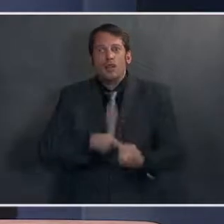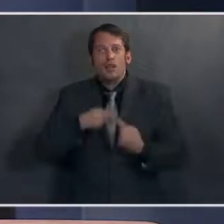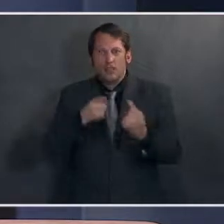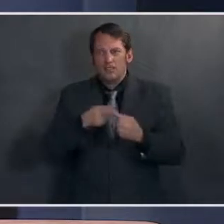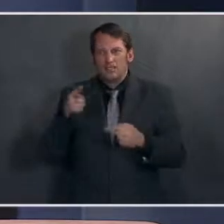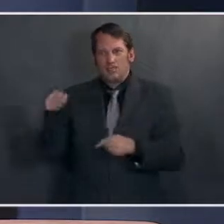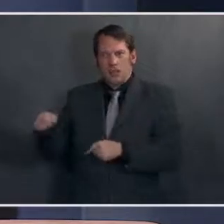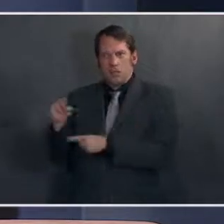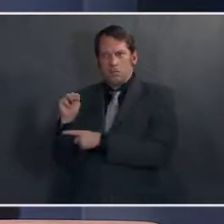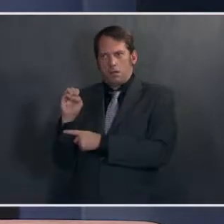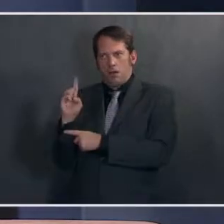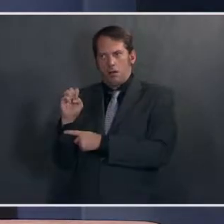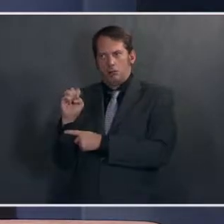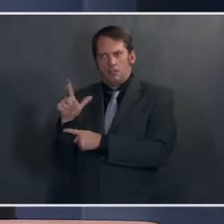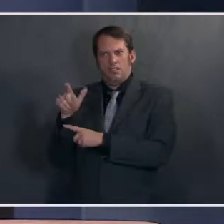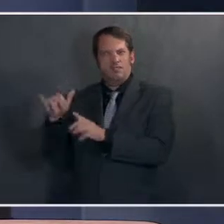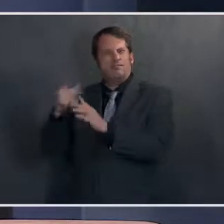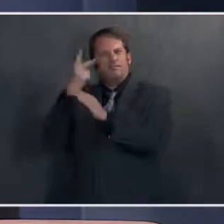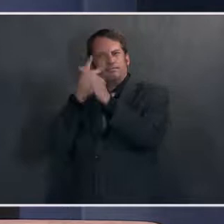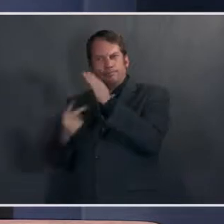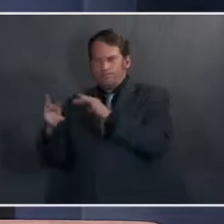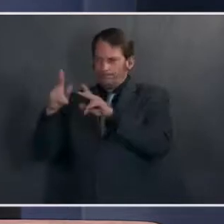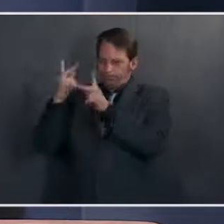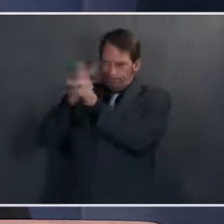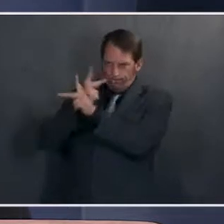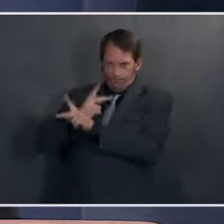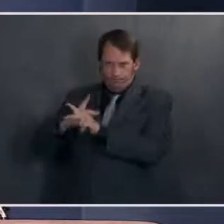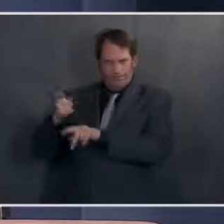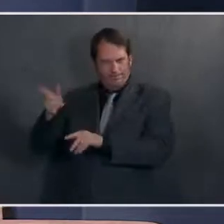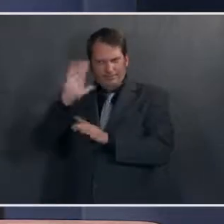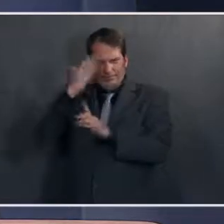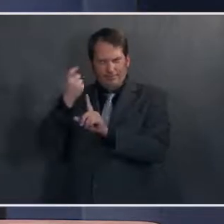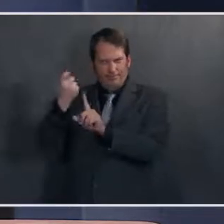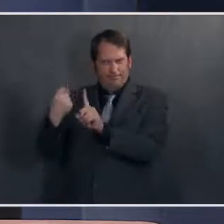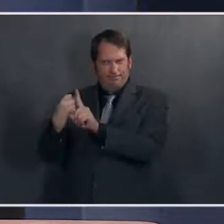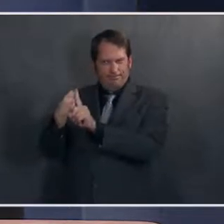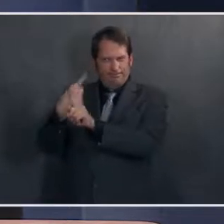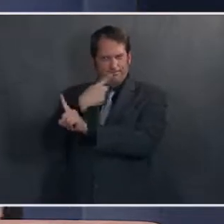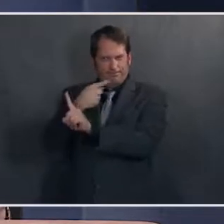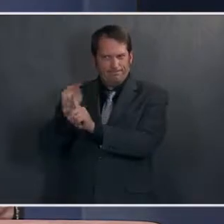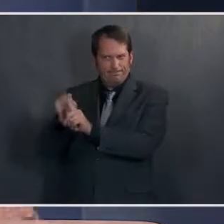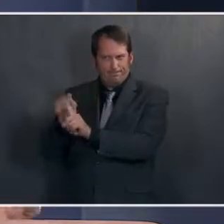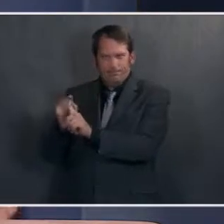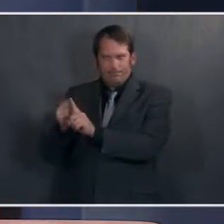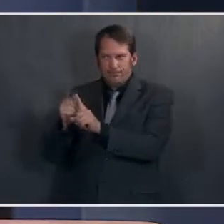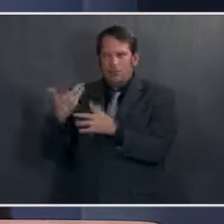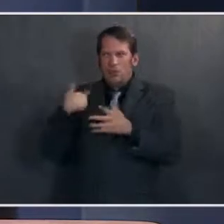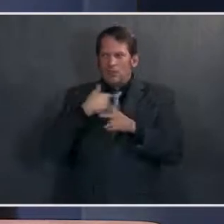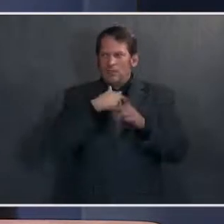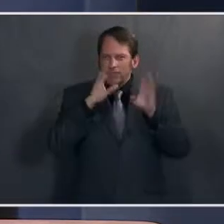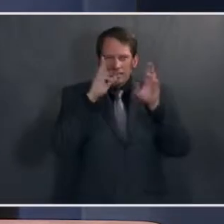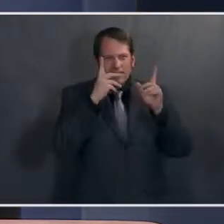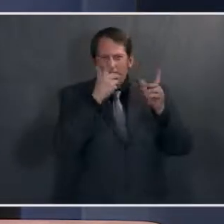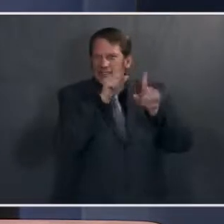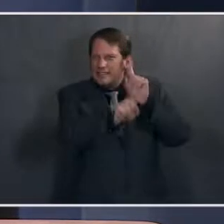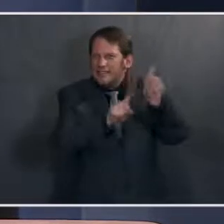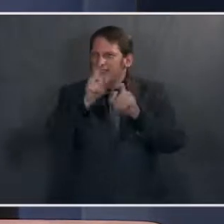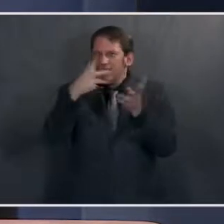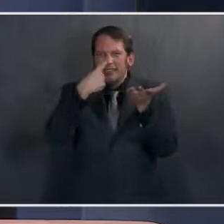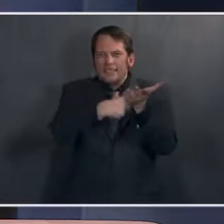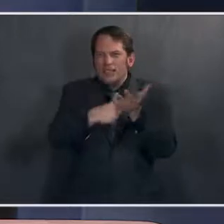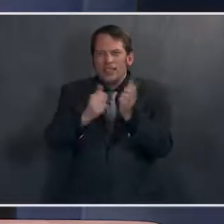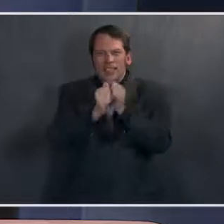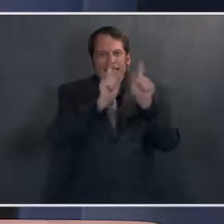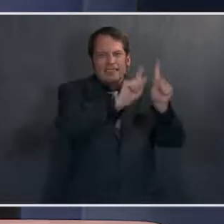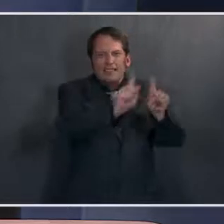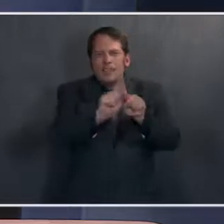view is we're going to listen to governors, we're going to listen to a broad range of economists, we're going to listen to health experts on what